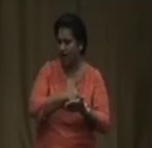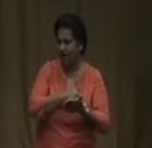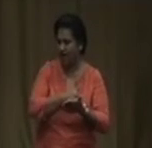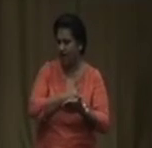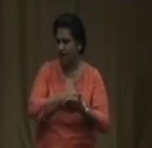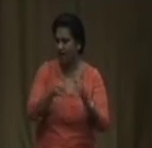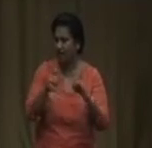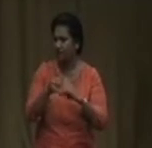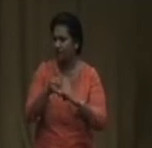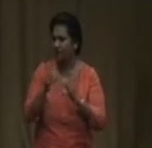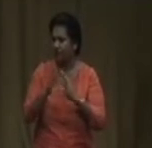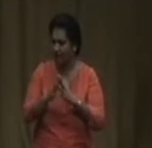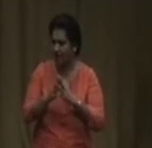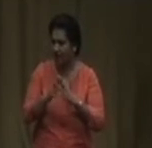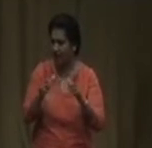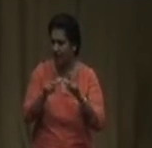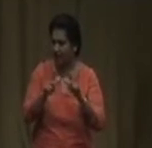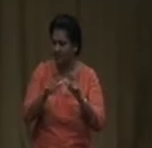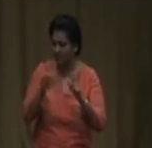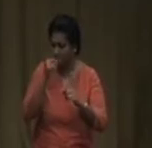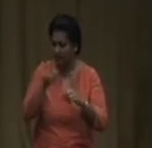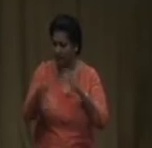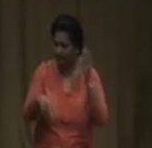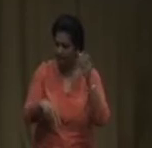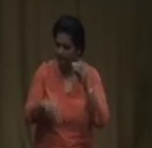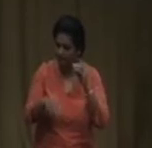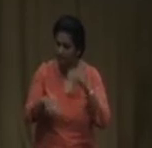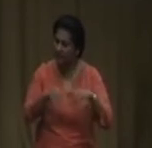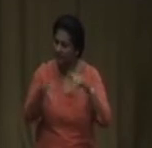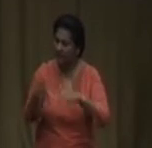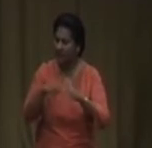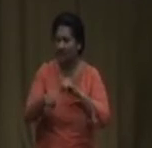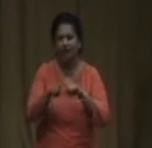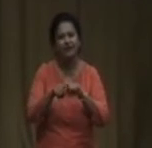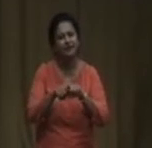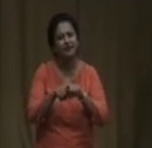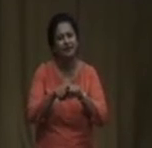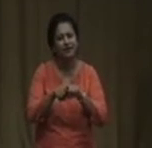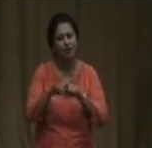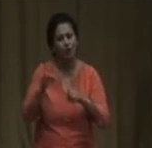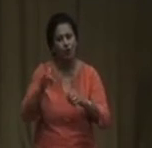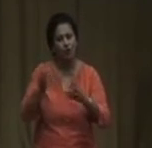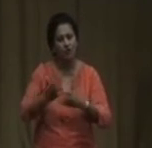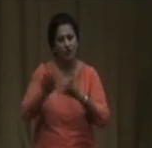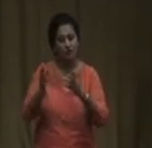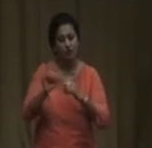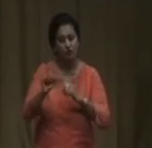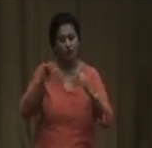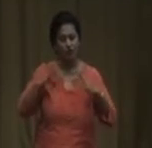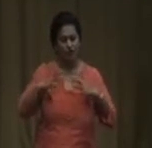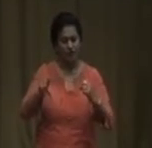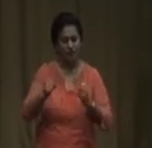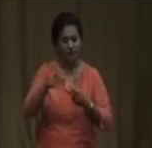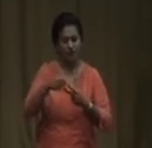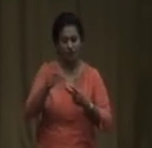license in order to participate in learning, nor should they be required to sacrifice their freedoms of